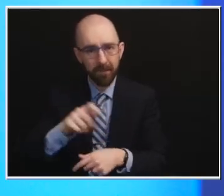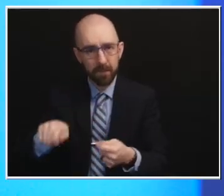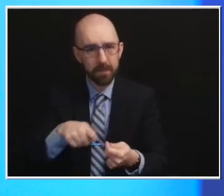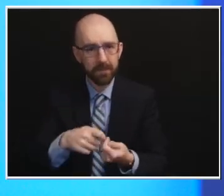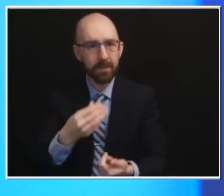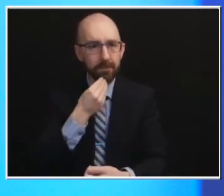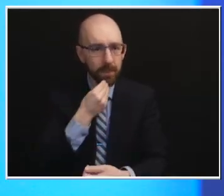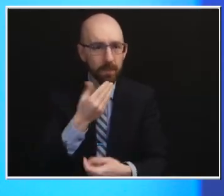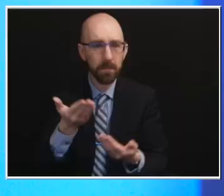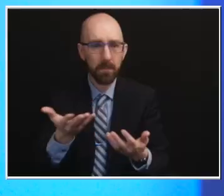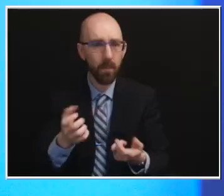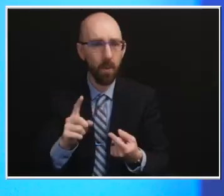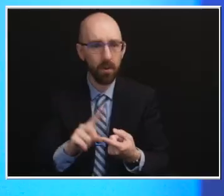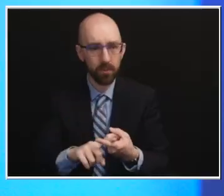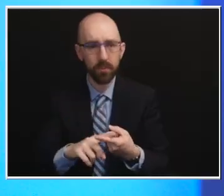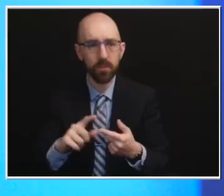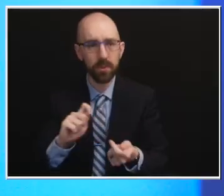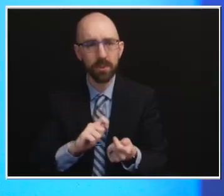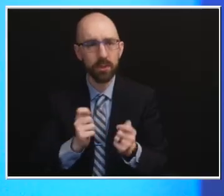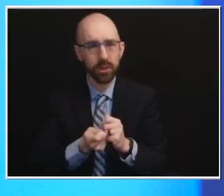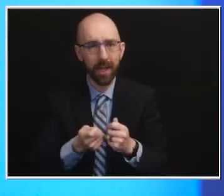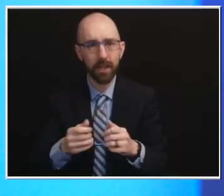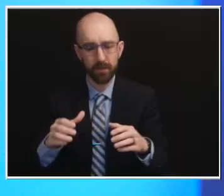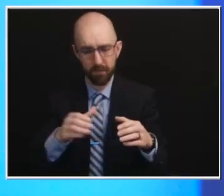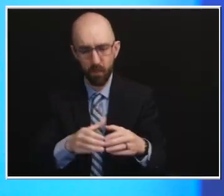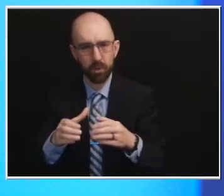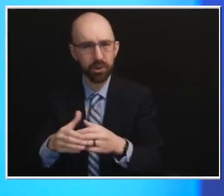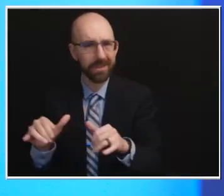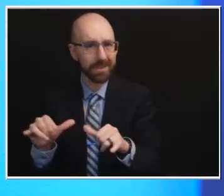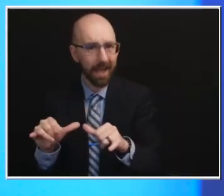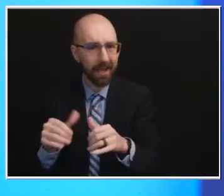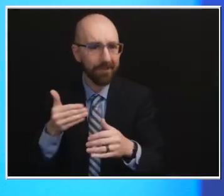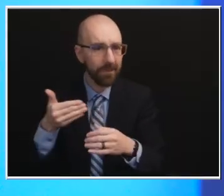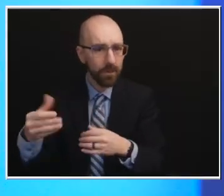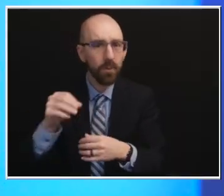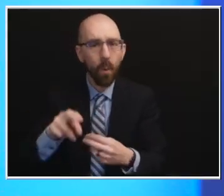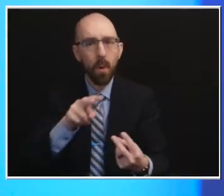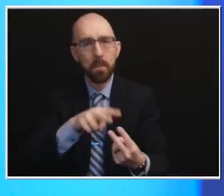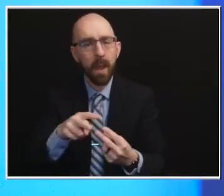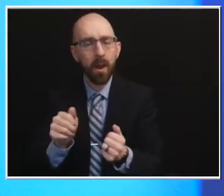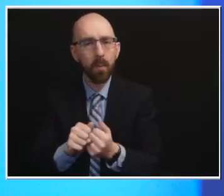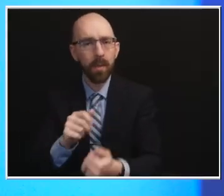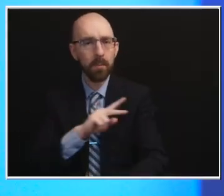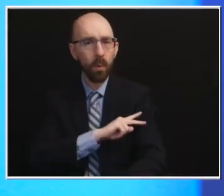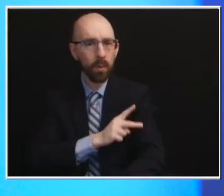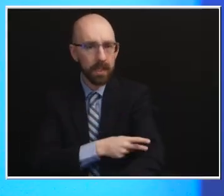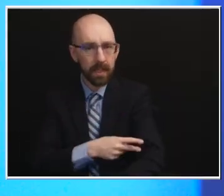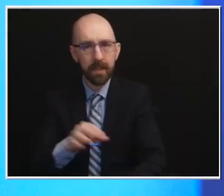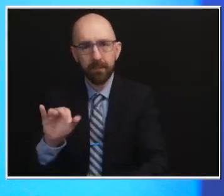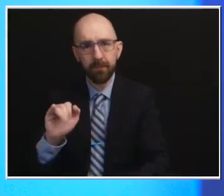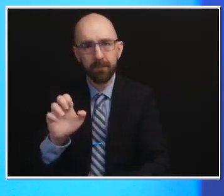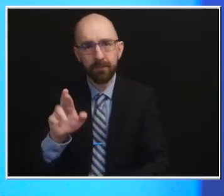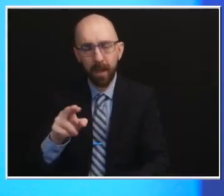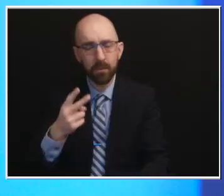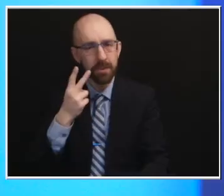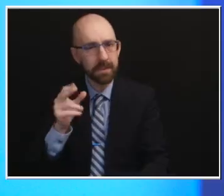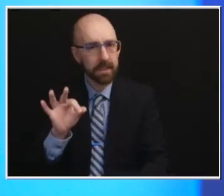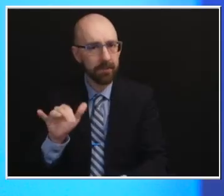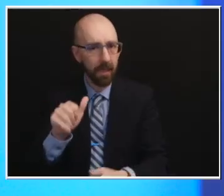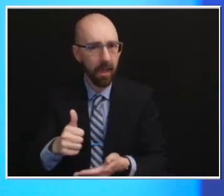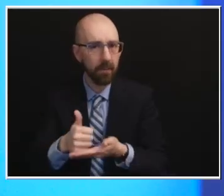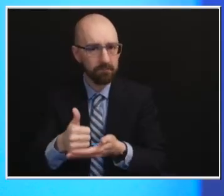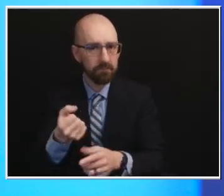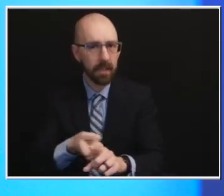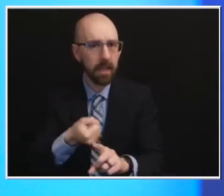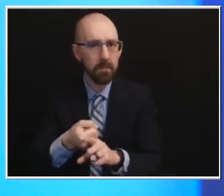want to change your portion size in the future or pair that food with protein or fiber to see if that can impact a lower spike